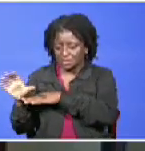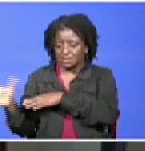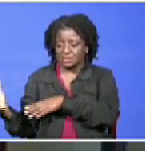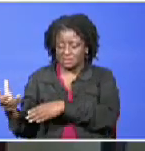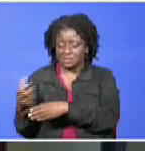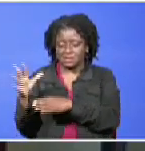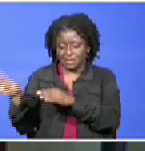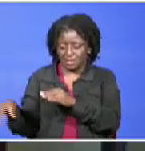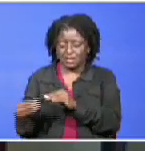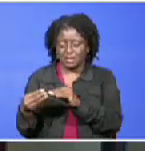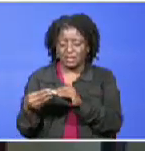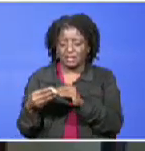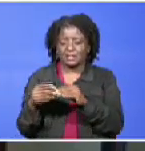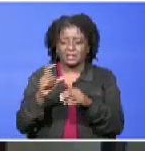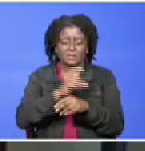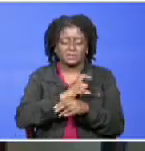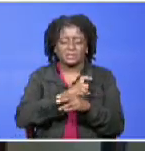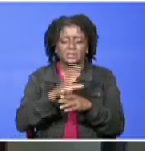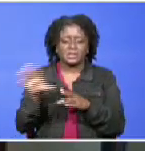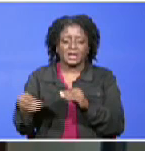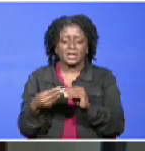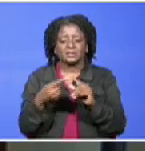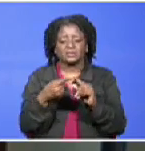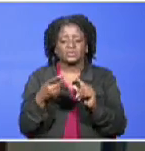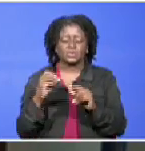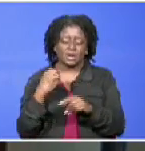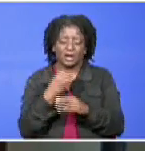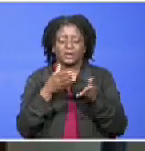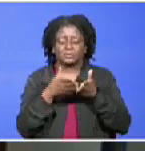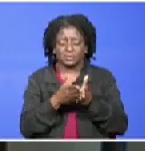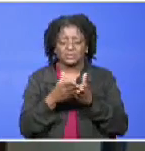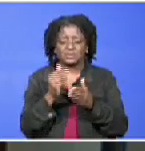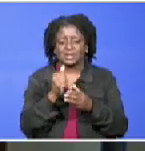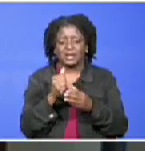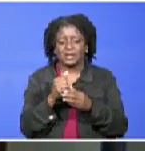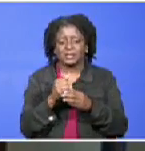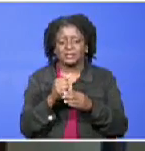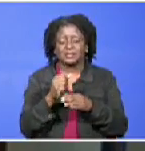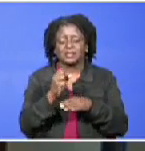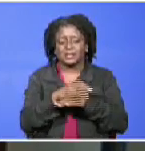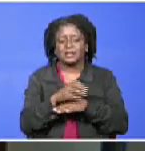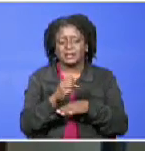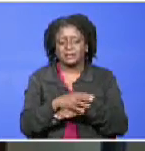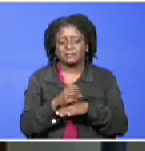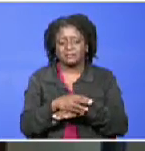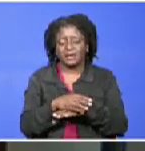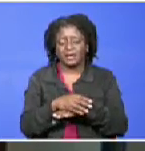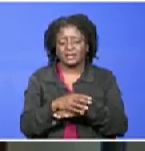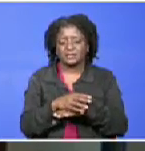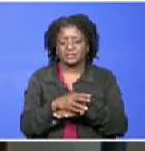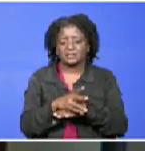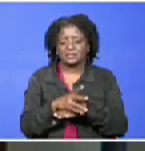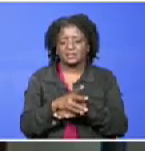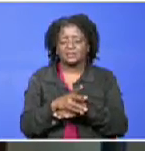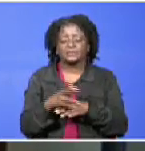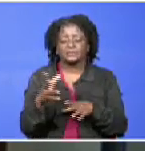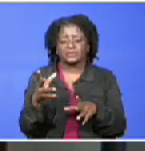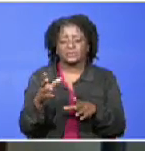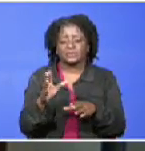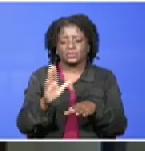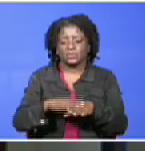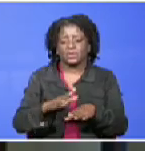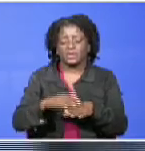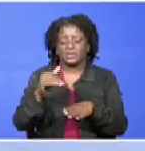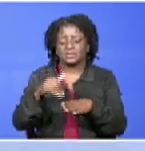officer, put him in our vessel and be able to effect boardings in that quadrant, which would push us further to the